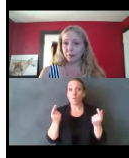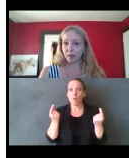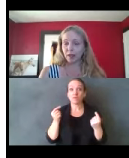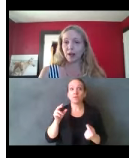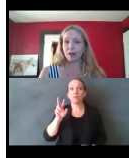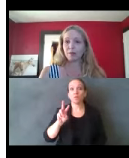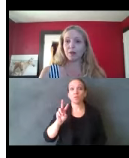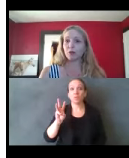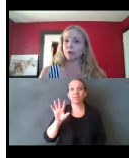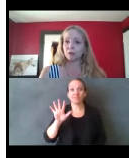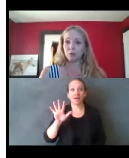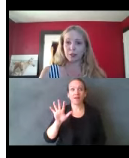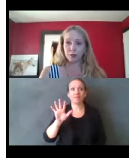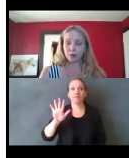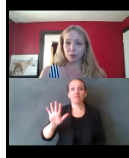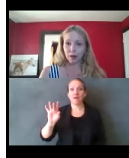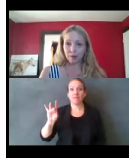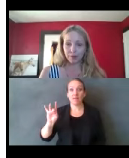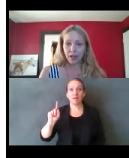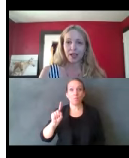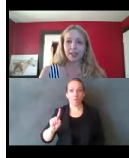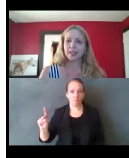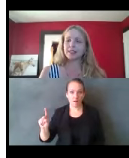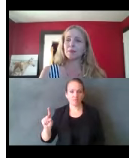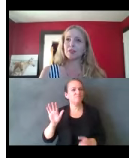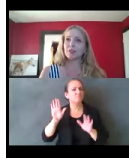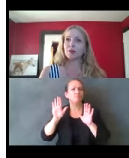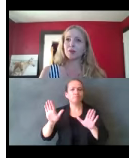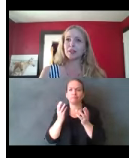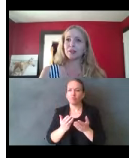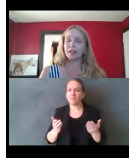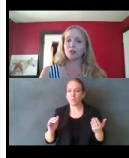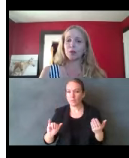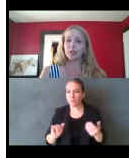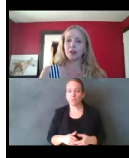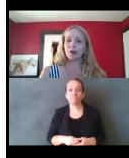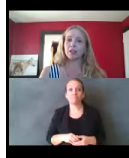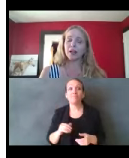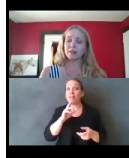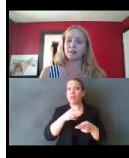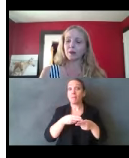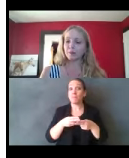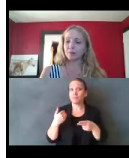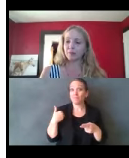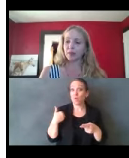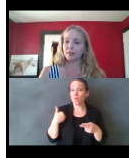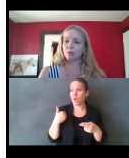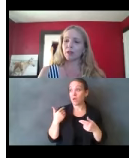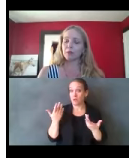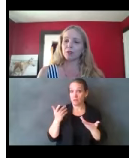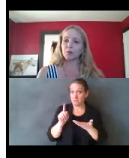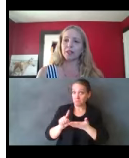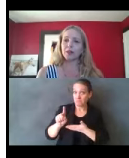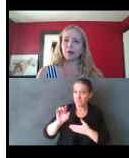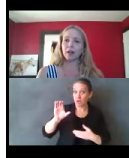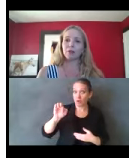265-5811. They're a wonderful resource as well. And again, as I mentioned earlier, next week, Carly has someone